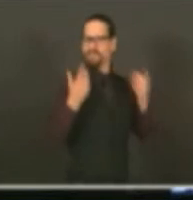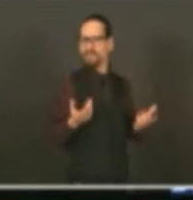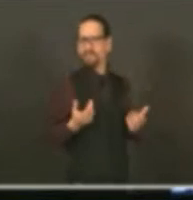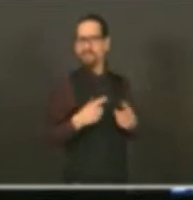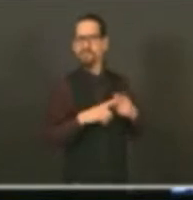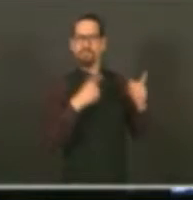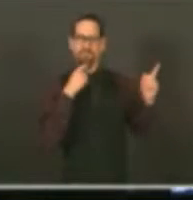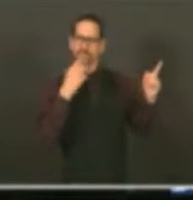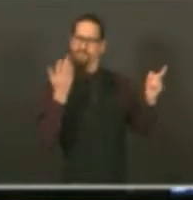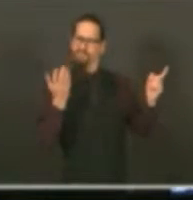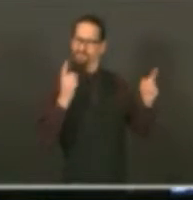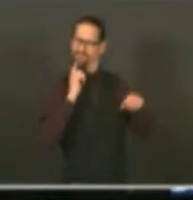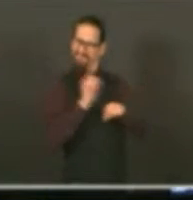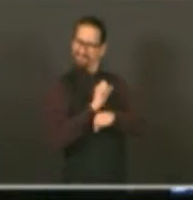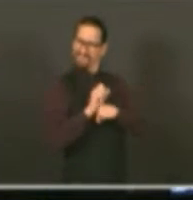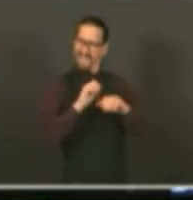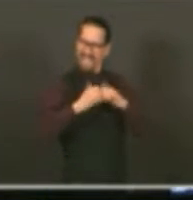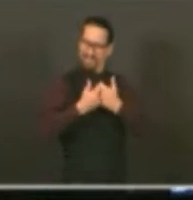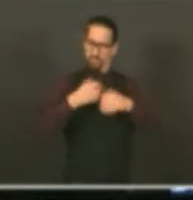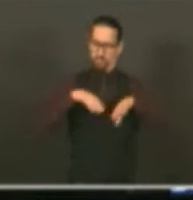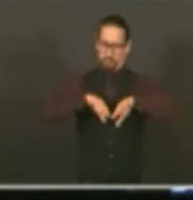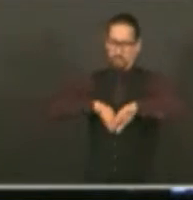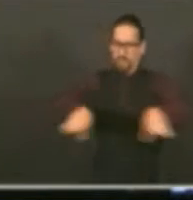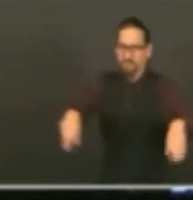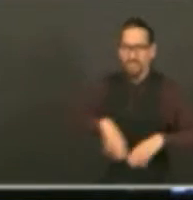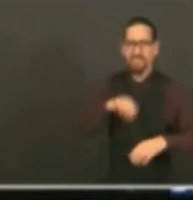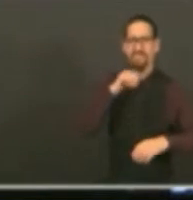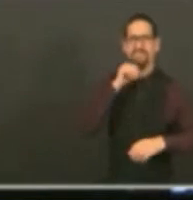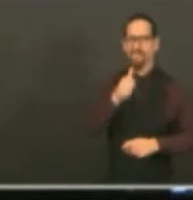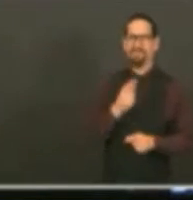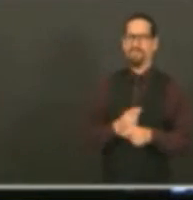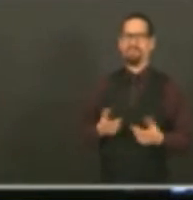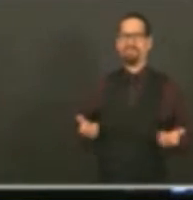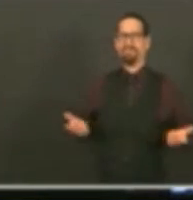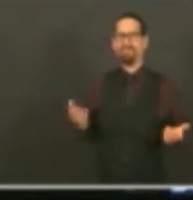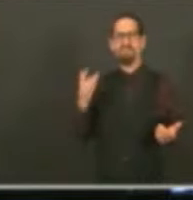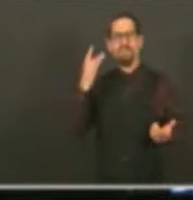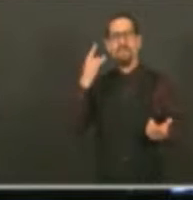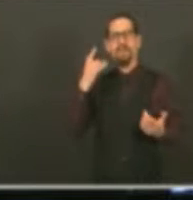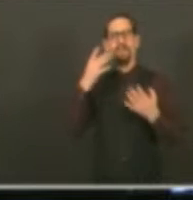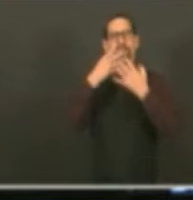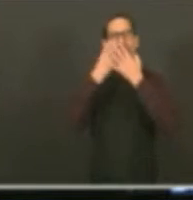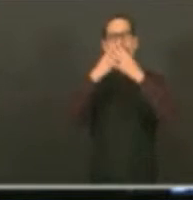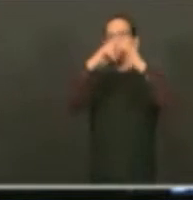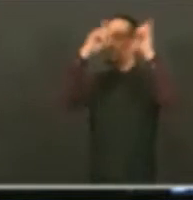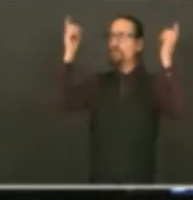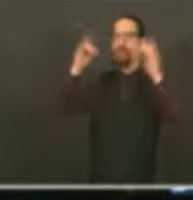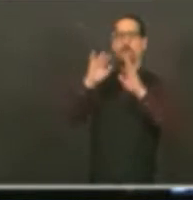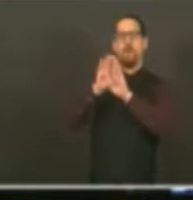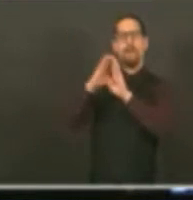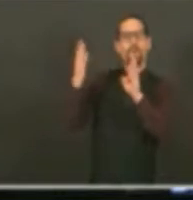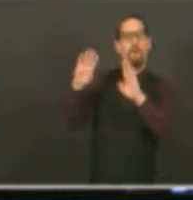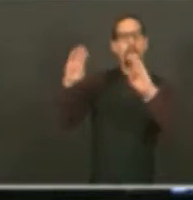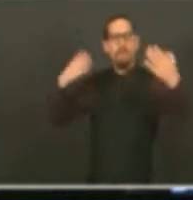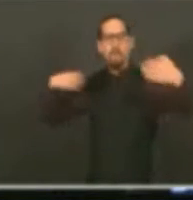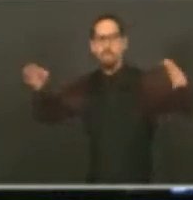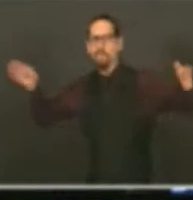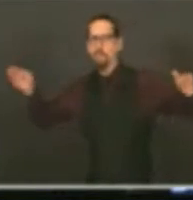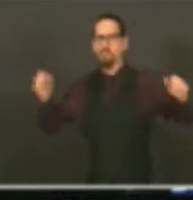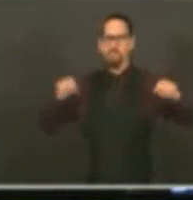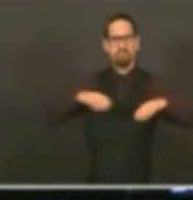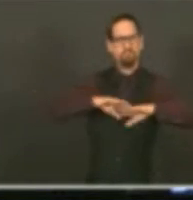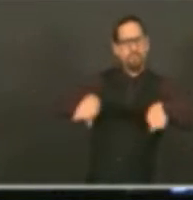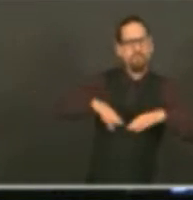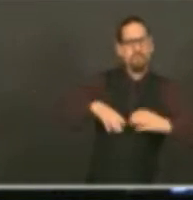in practicality, it doesn't stand up because they have high filtration, the doors are open, and all of that. So, you know, the easy way